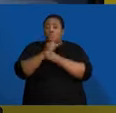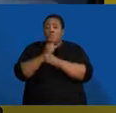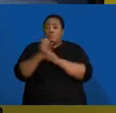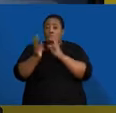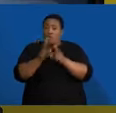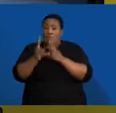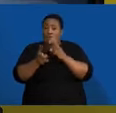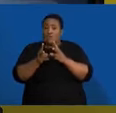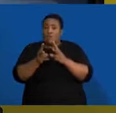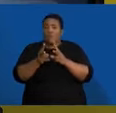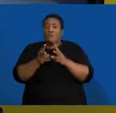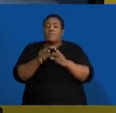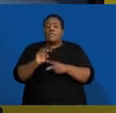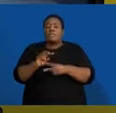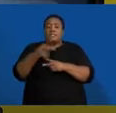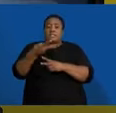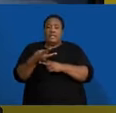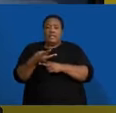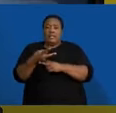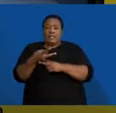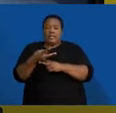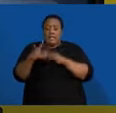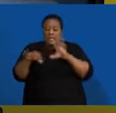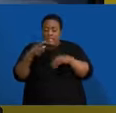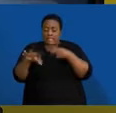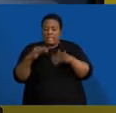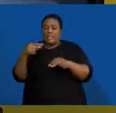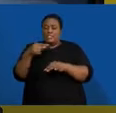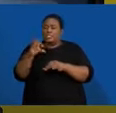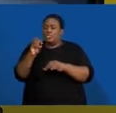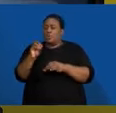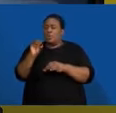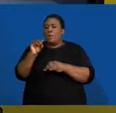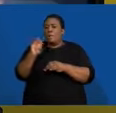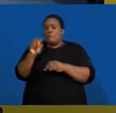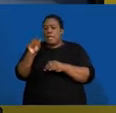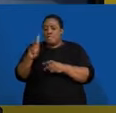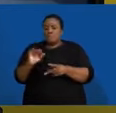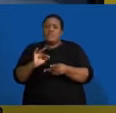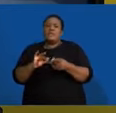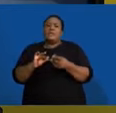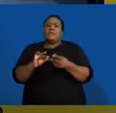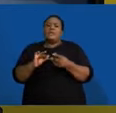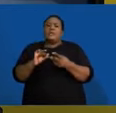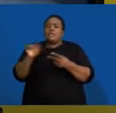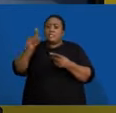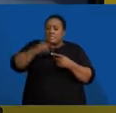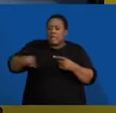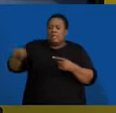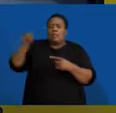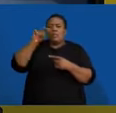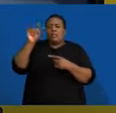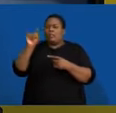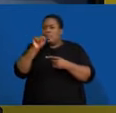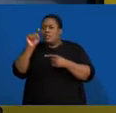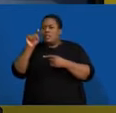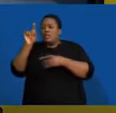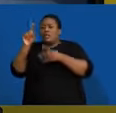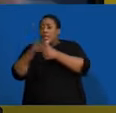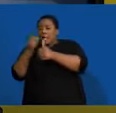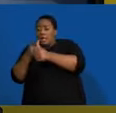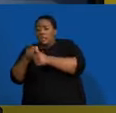mostly circle analytical geometry. So you're finding your equation of a circle, you're finding the center of a